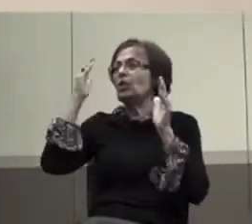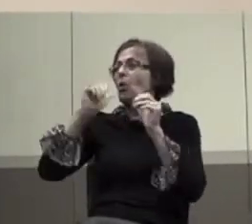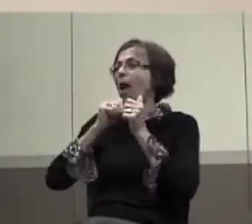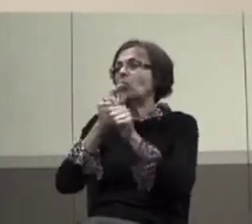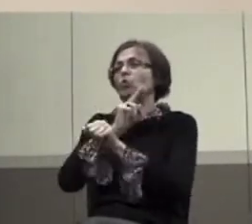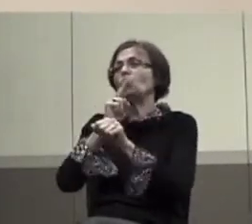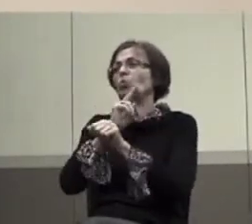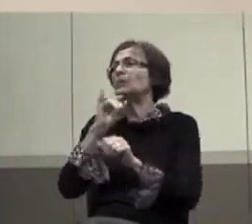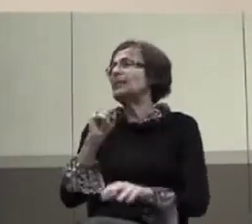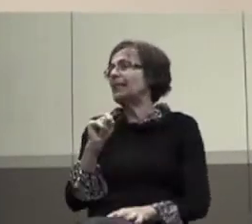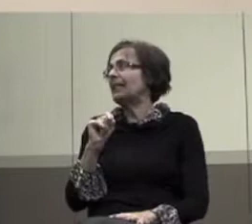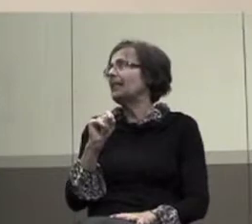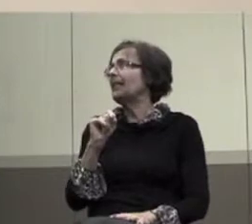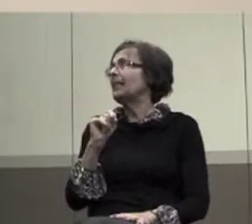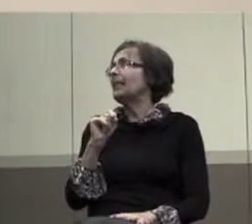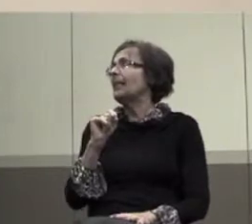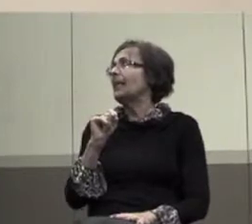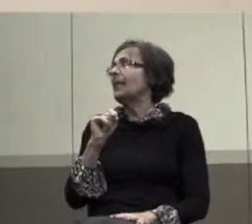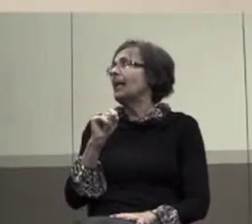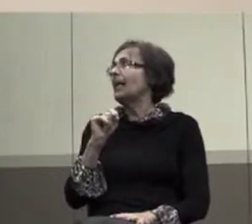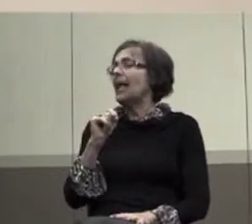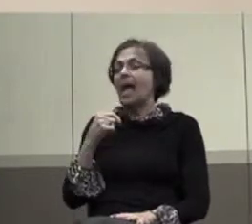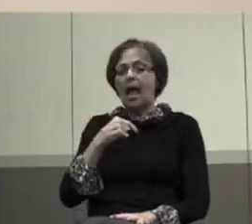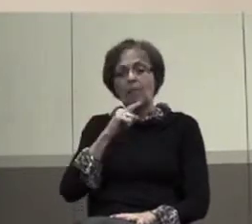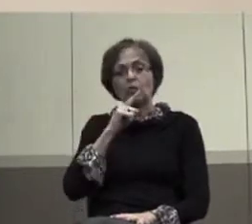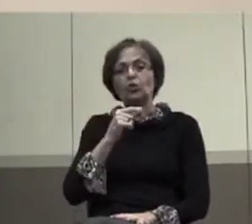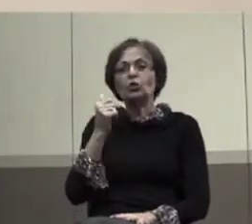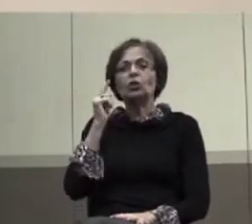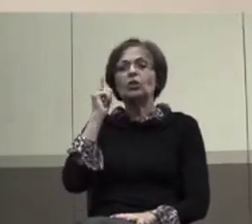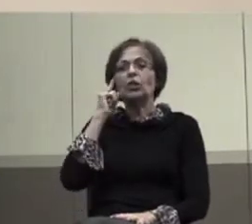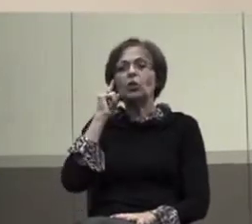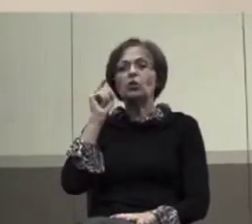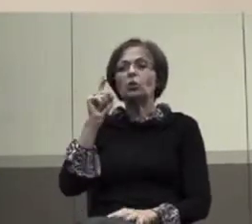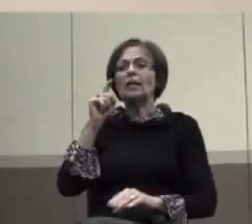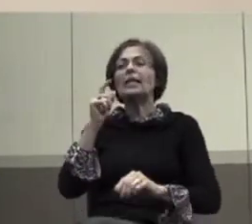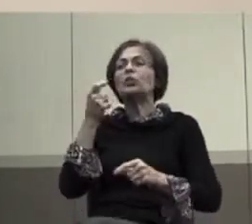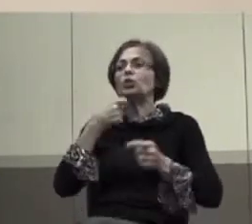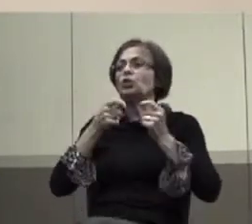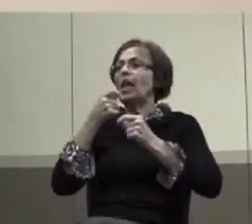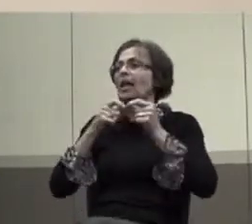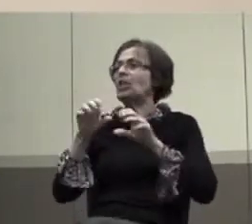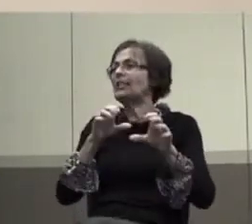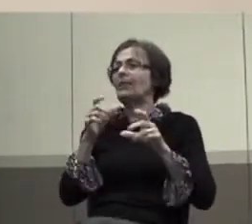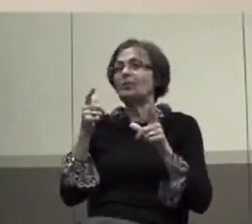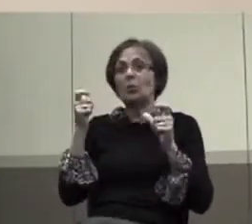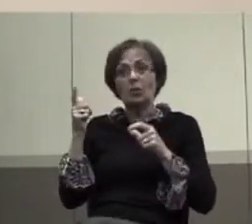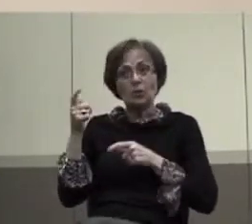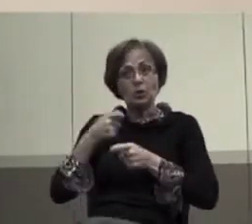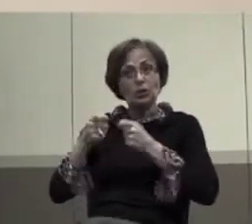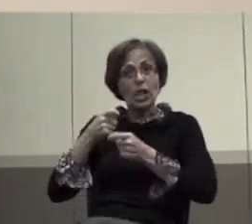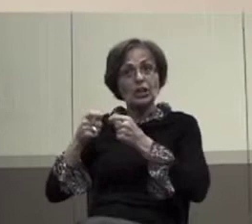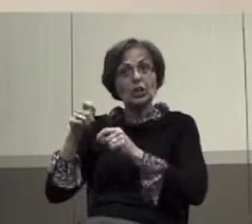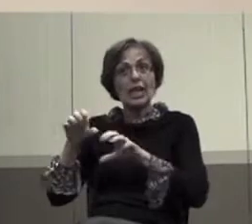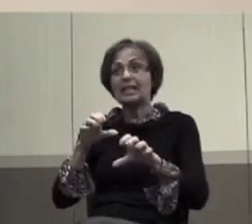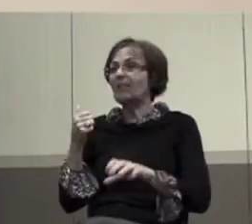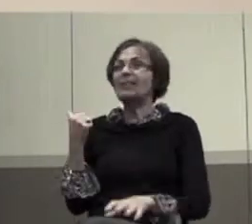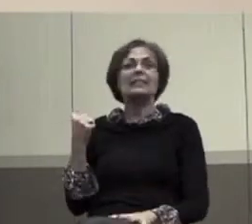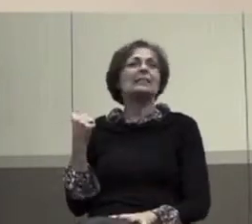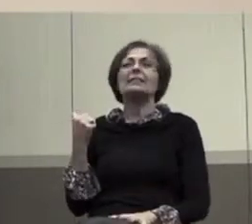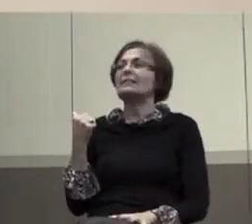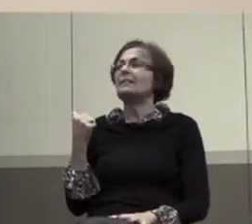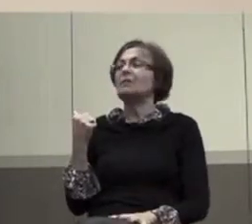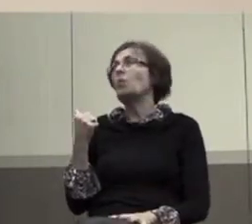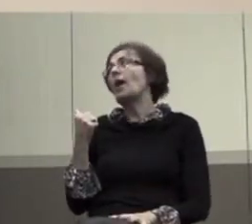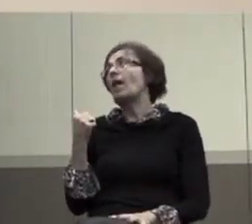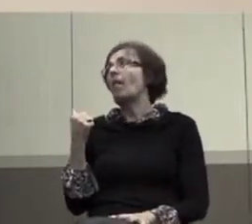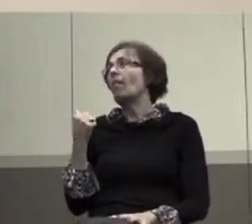it. All right? And I'm sure she heard you need to change activities quickly. Was she changing activities quickly? No.